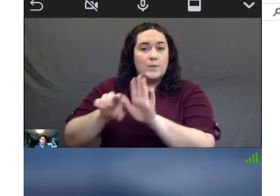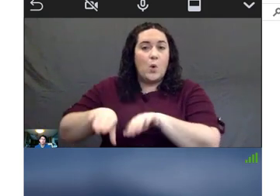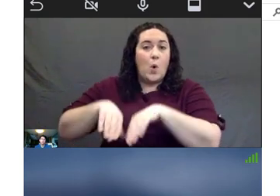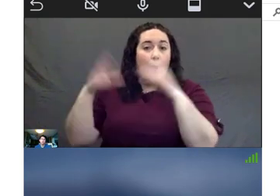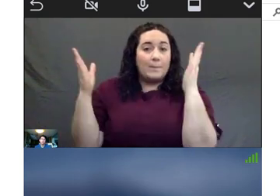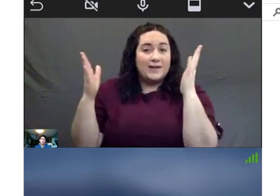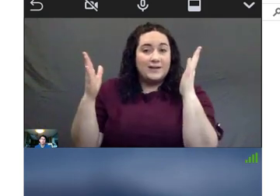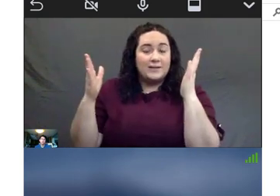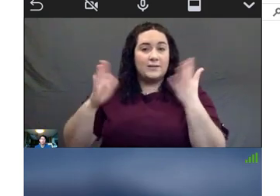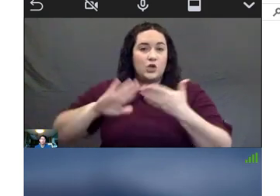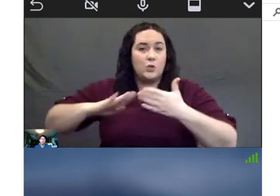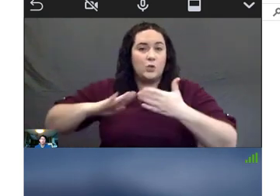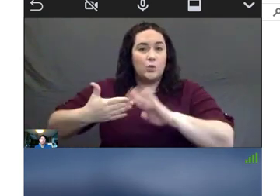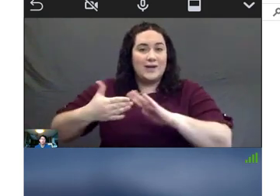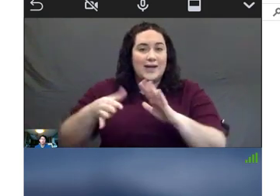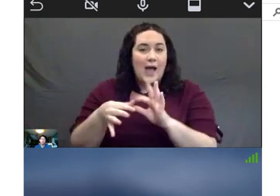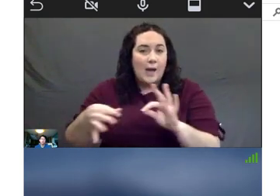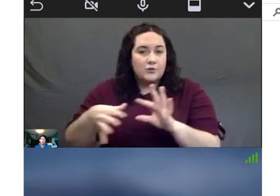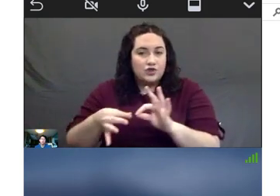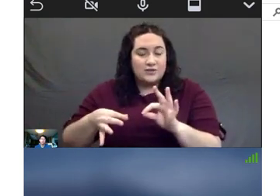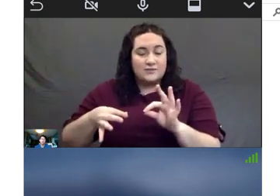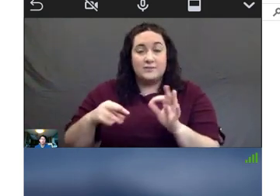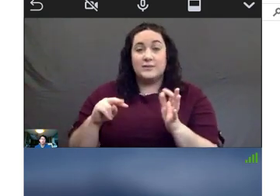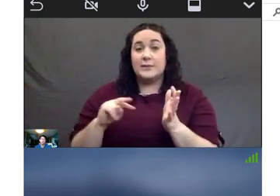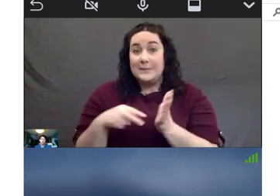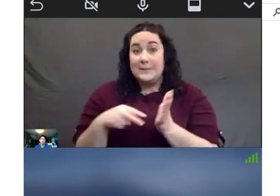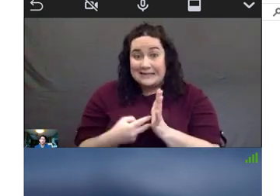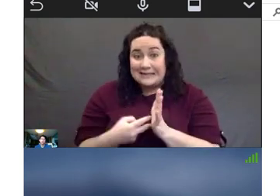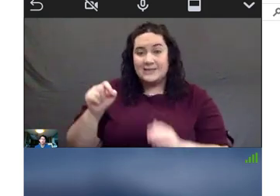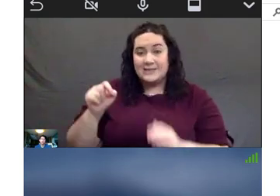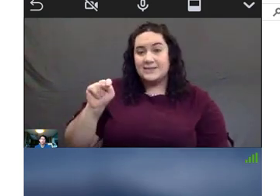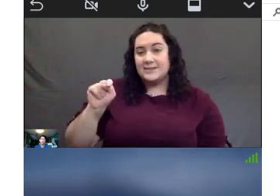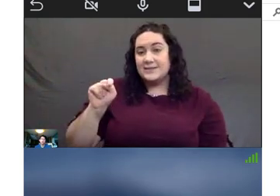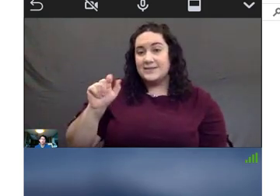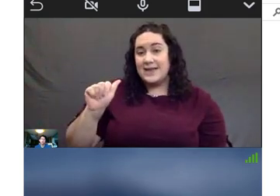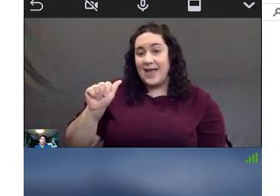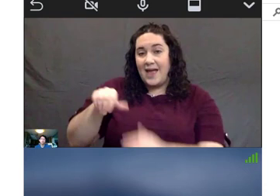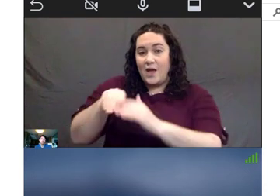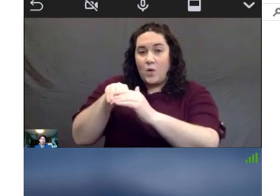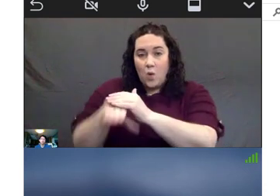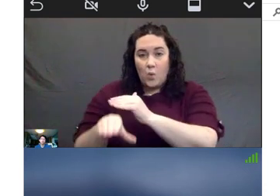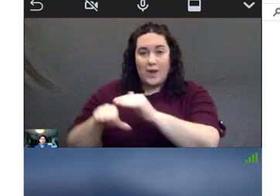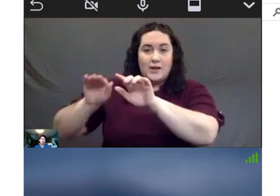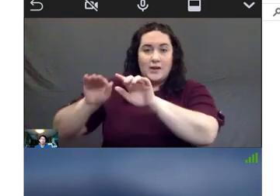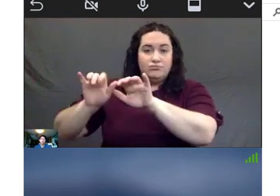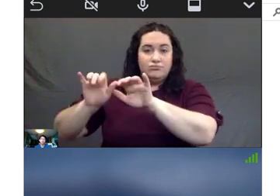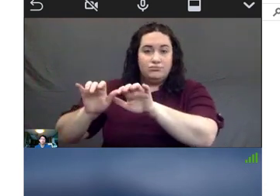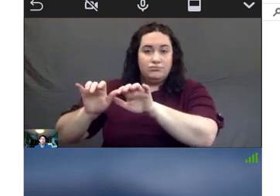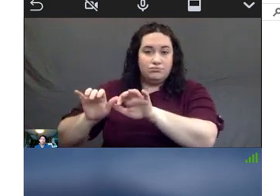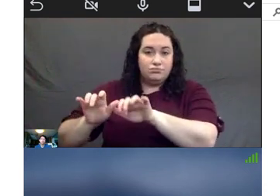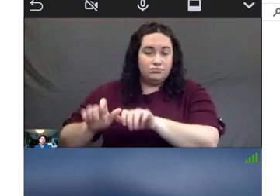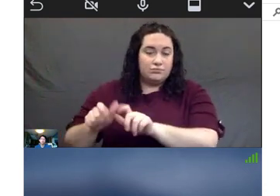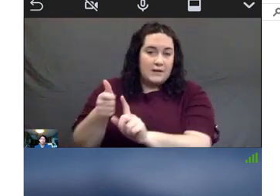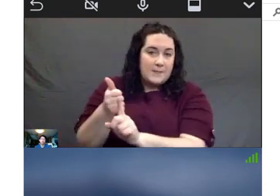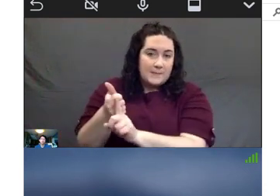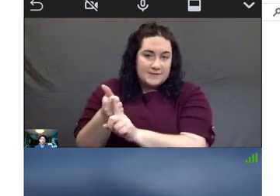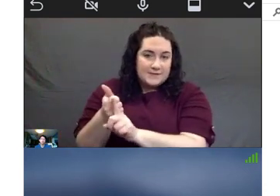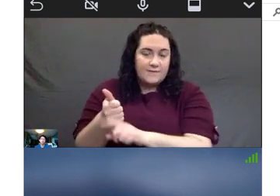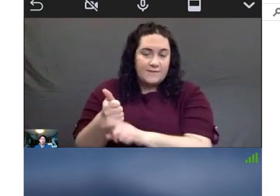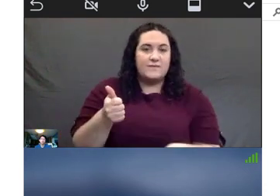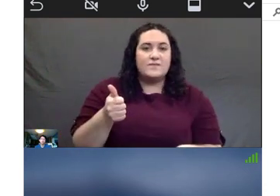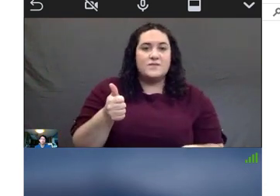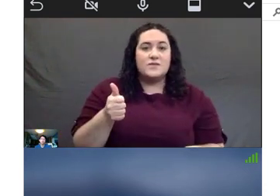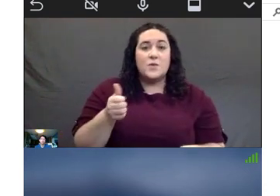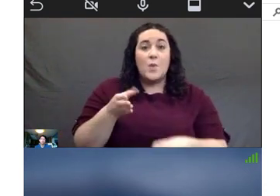through to caption the videos. So we've done that with the video for last week. So by the end of today, I will post YouTube links